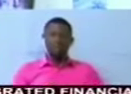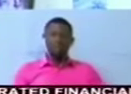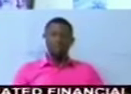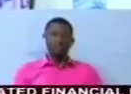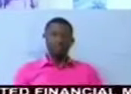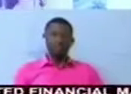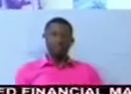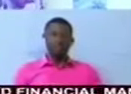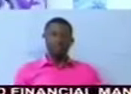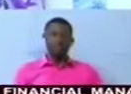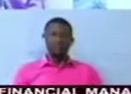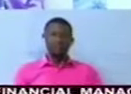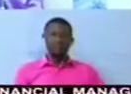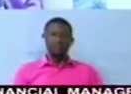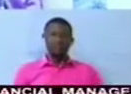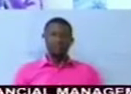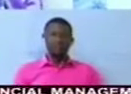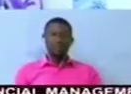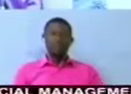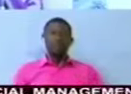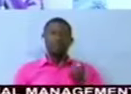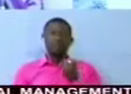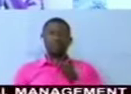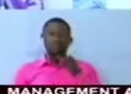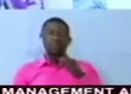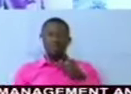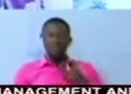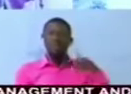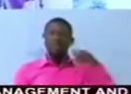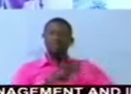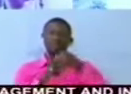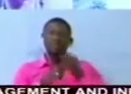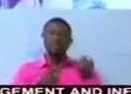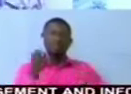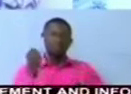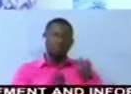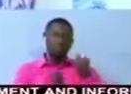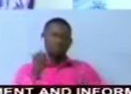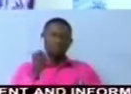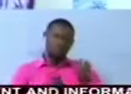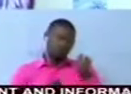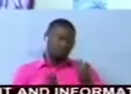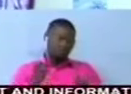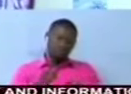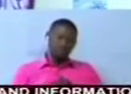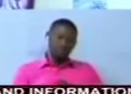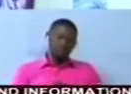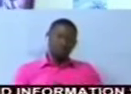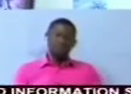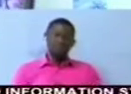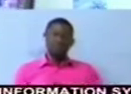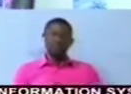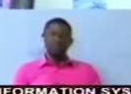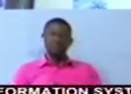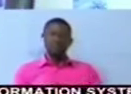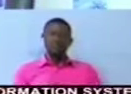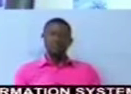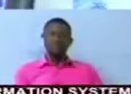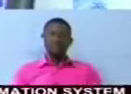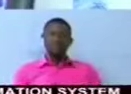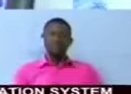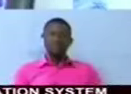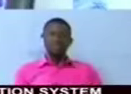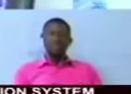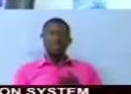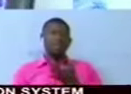moma dugal ci moto yi. It's because of him that I involved in cars. In vehicles. In vehicles. I truck a truck la amé won. As